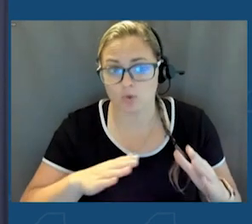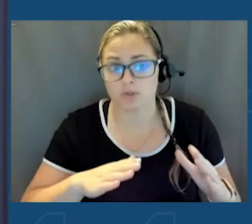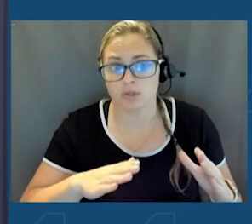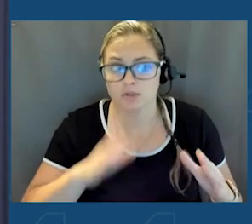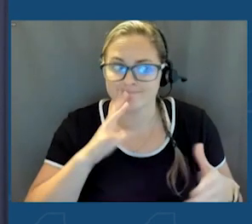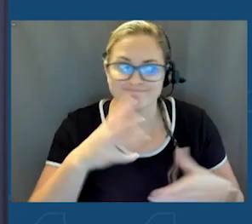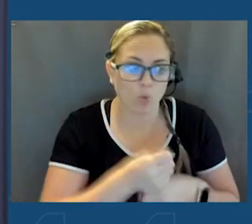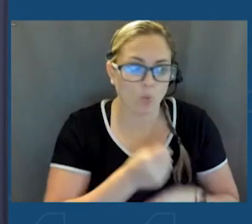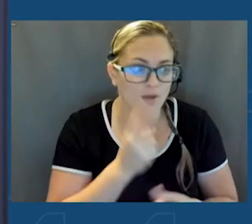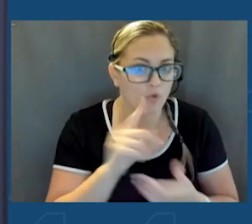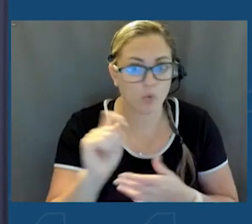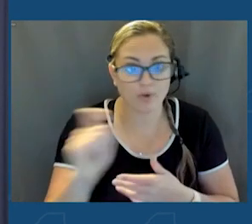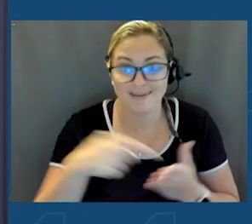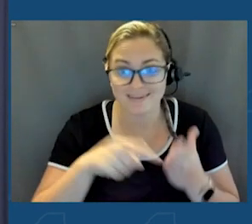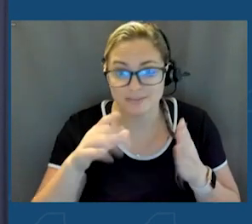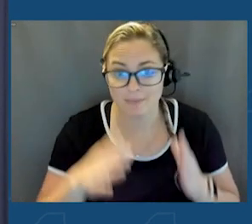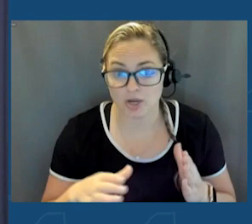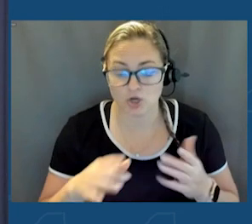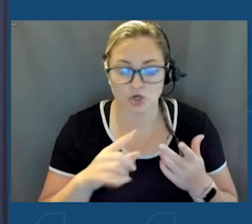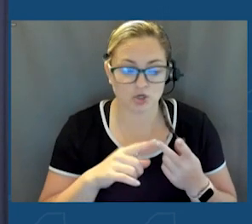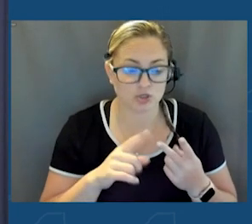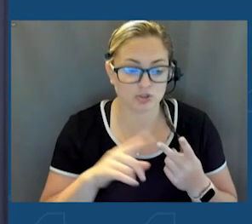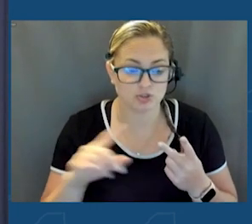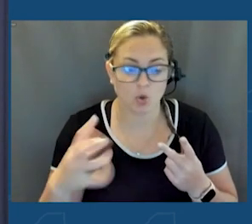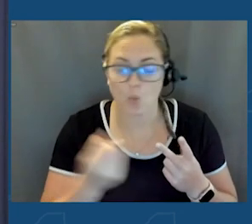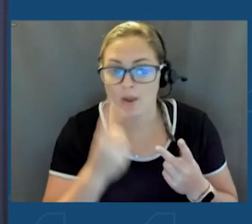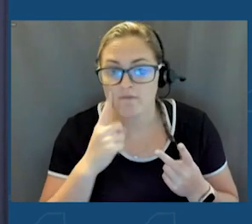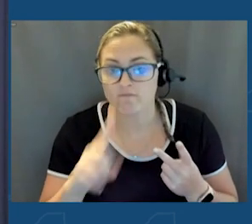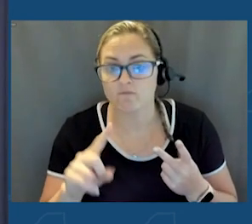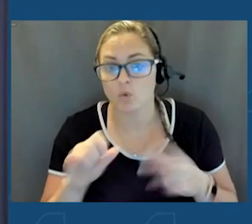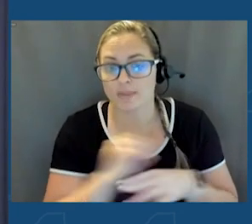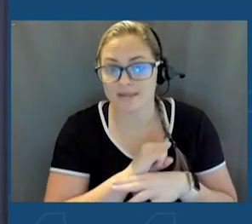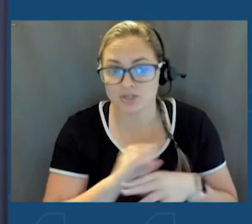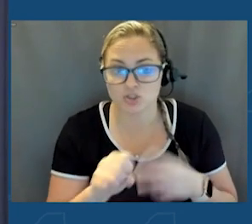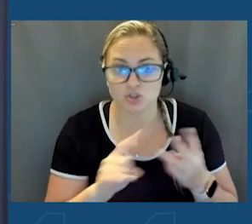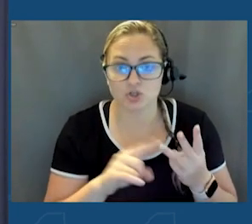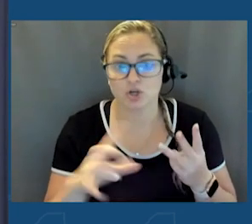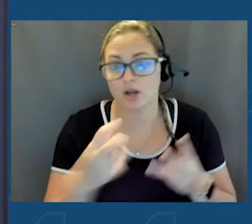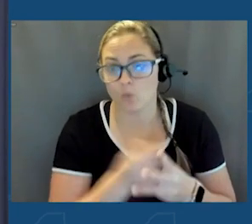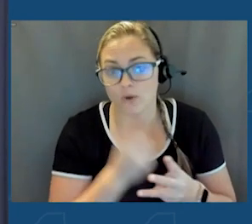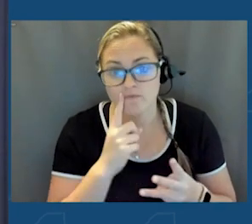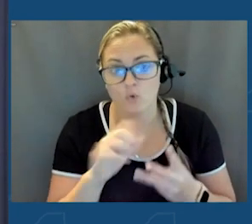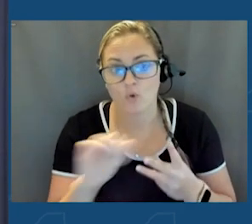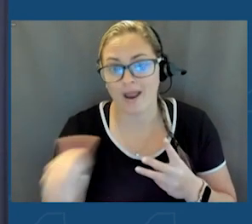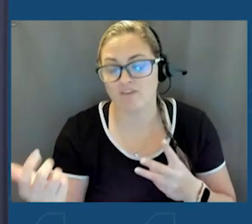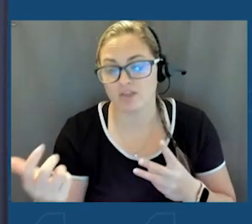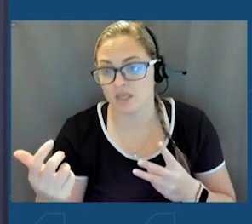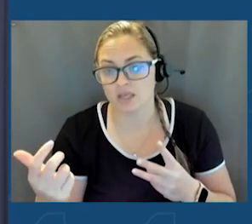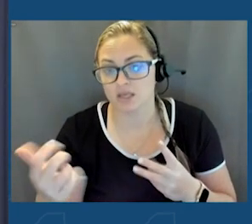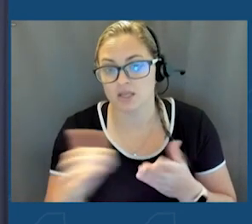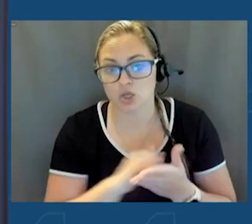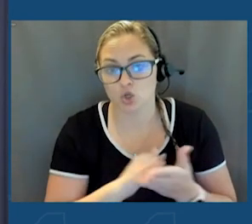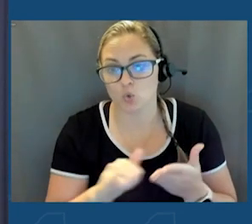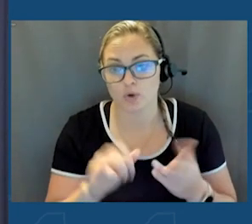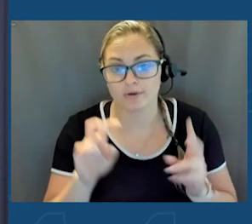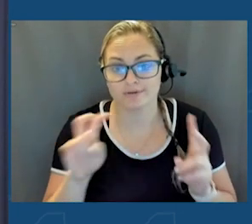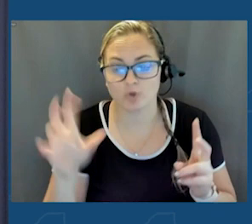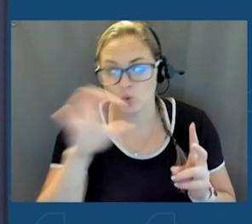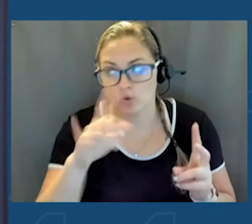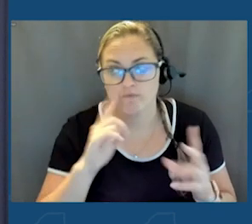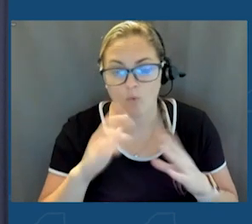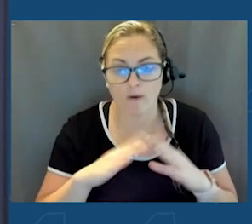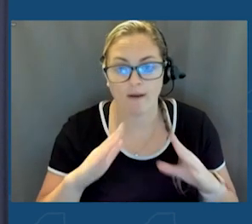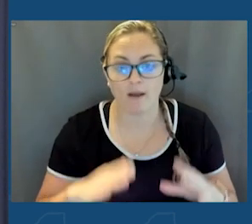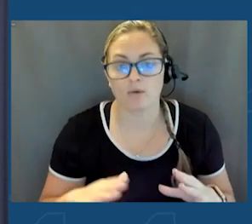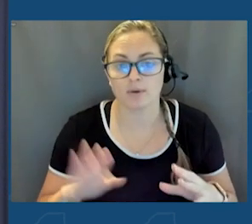for taxpayers, it's a win for the industry, and it's a win for everyday New Yorkers who are looking for housing. This